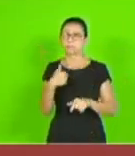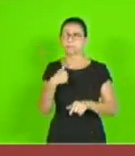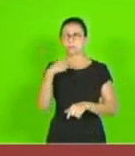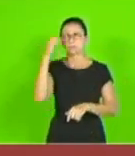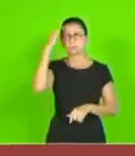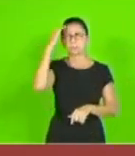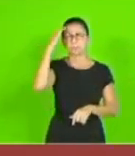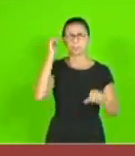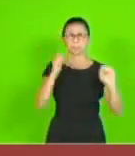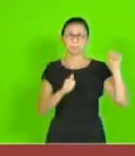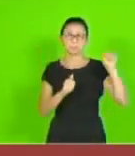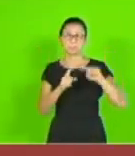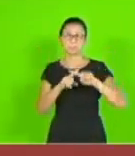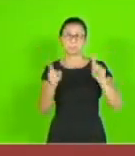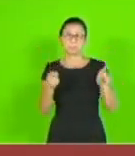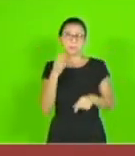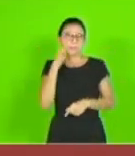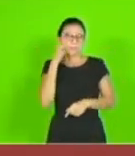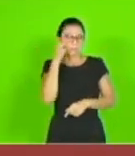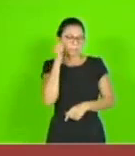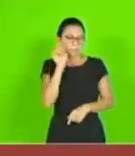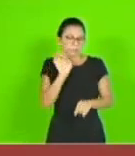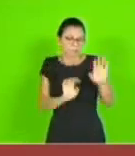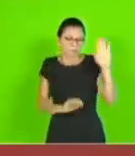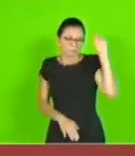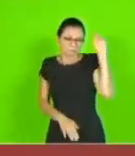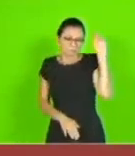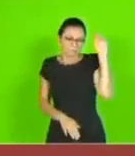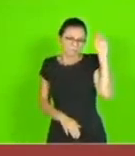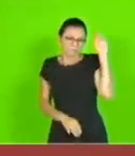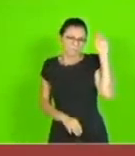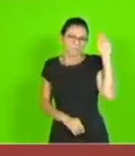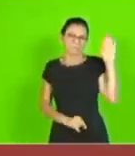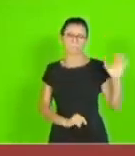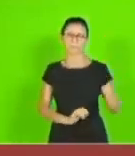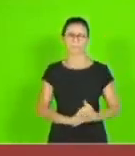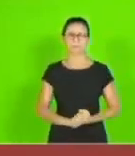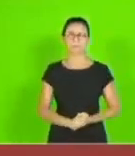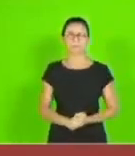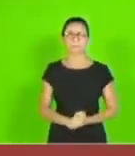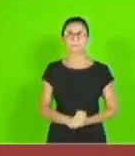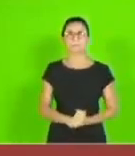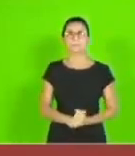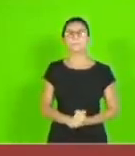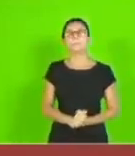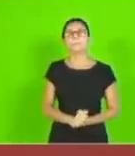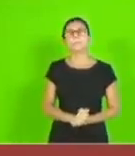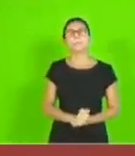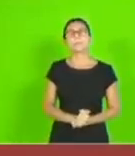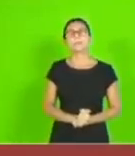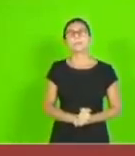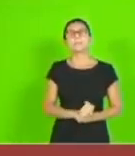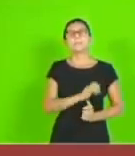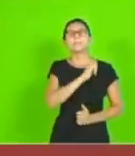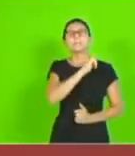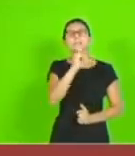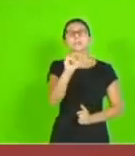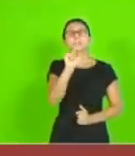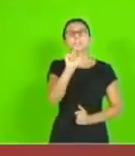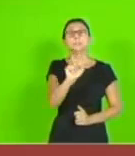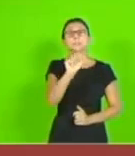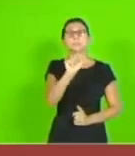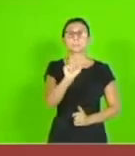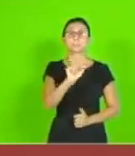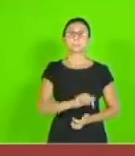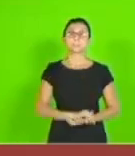And the majority of people understand yes, but they just didn't raise their hand. But pay attention here, listeners. What are they trying